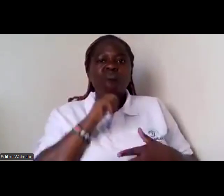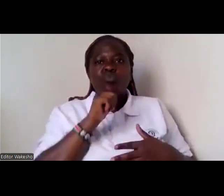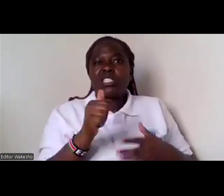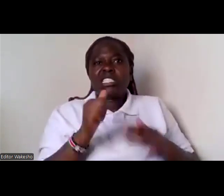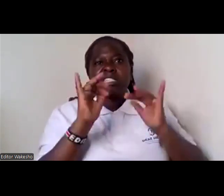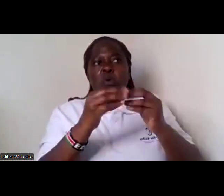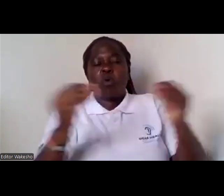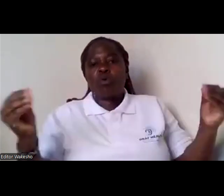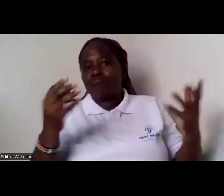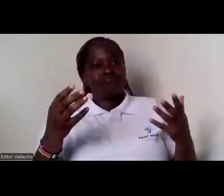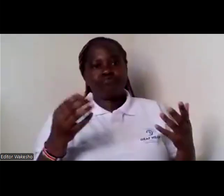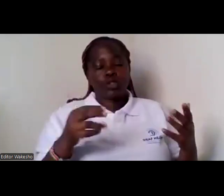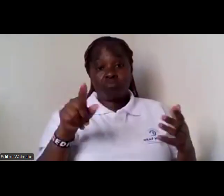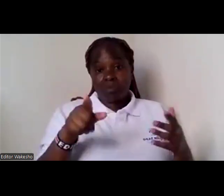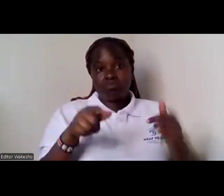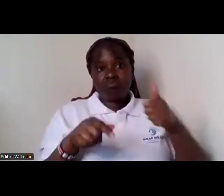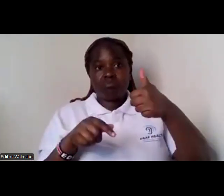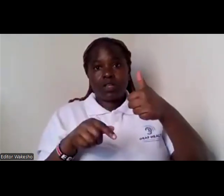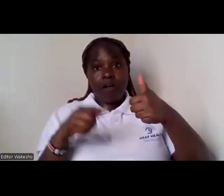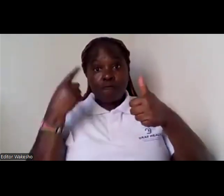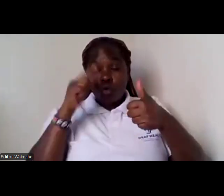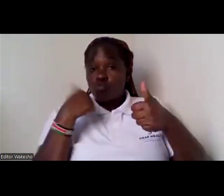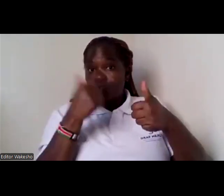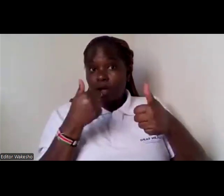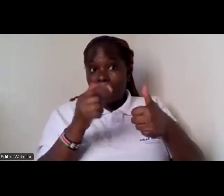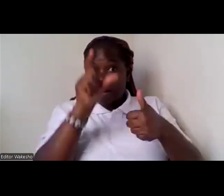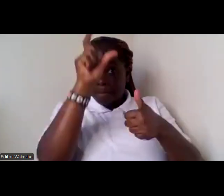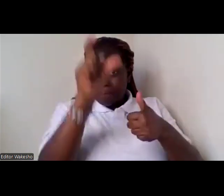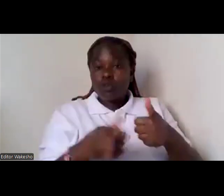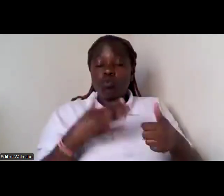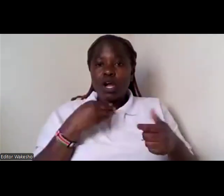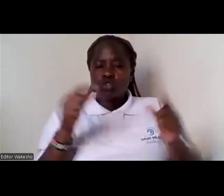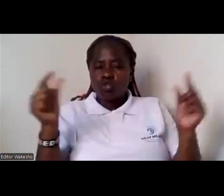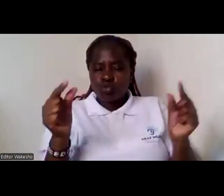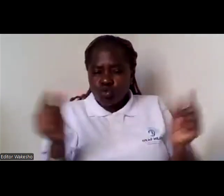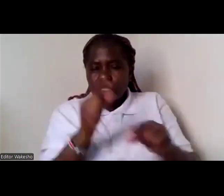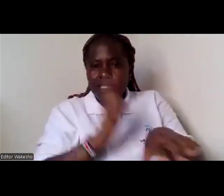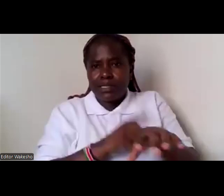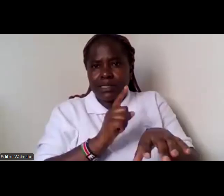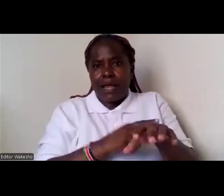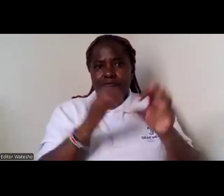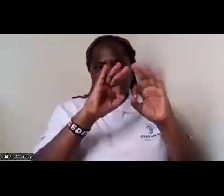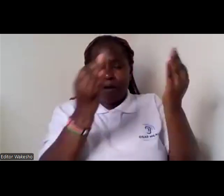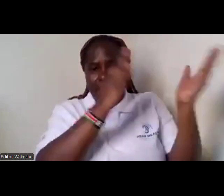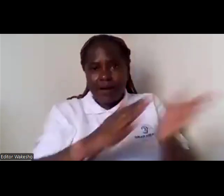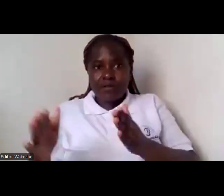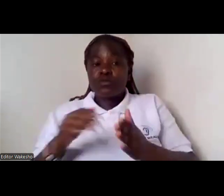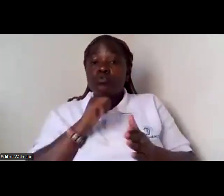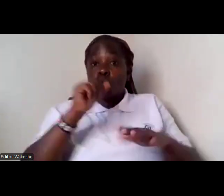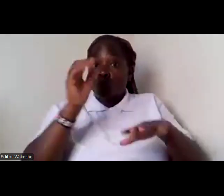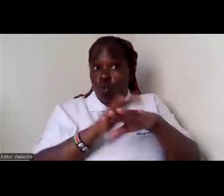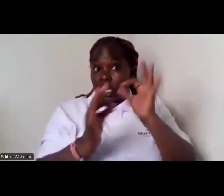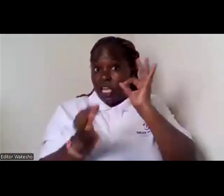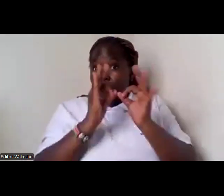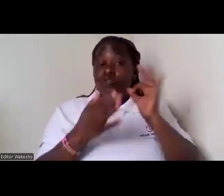So this is it's a good method for someone who is wants a short-term method. So this one, it's not a good method if maybe you want